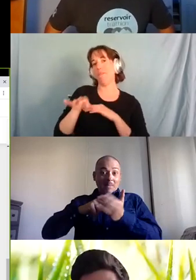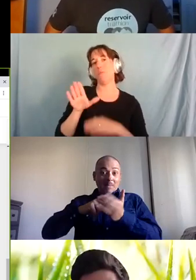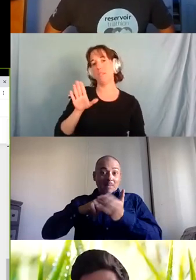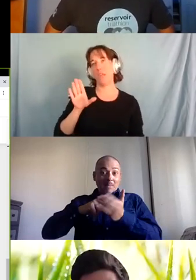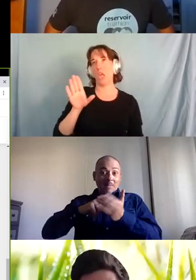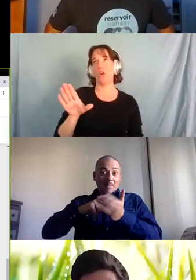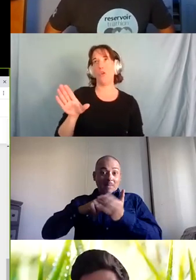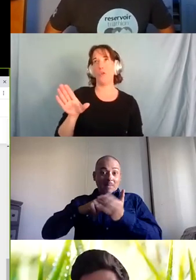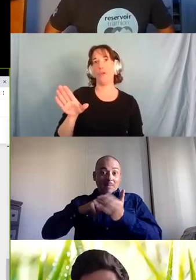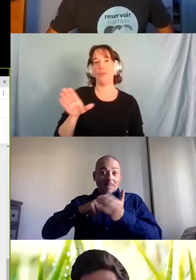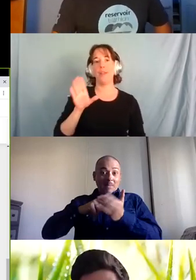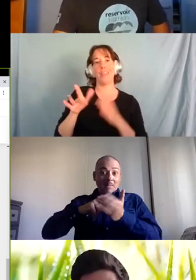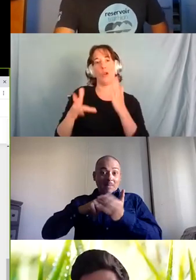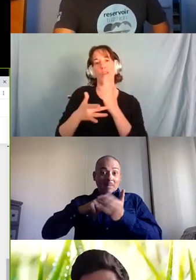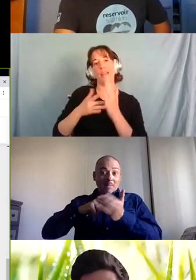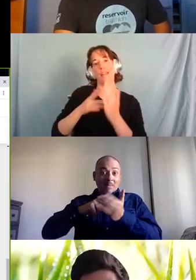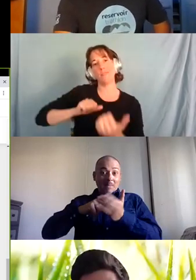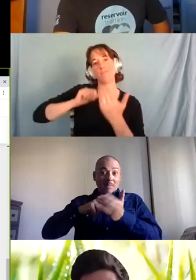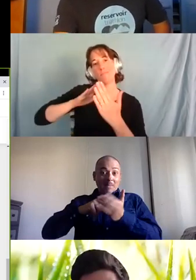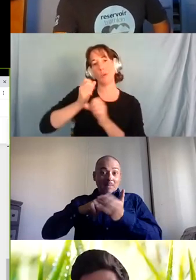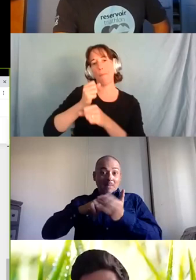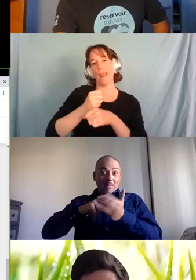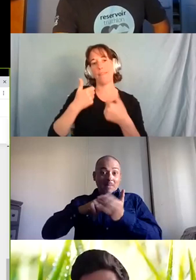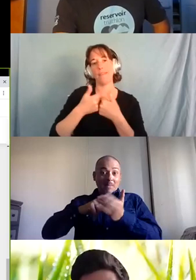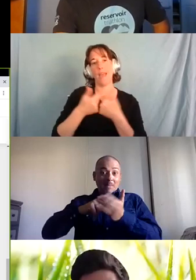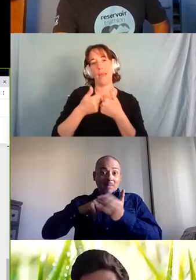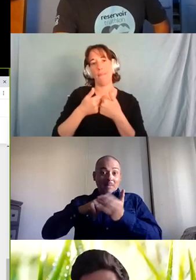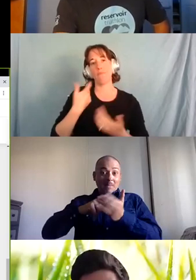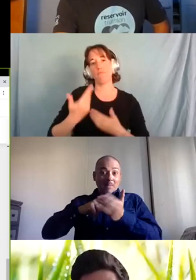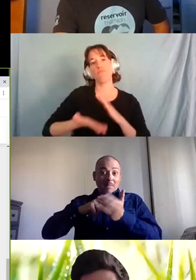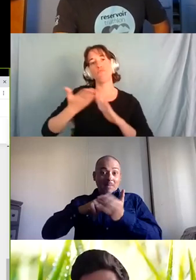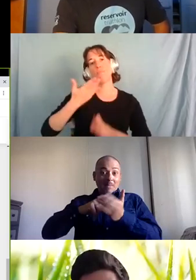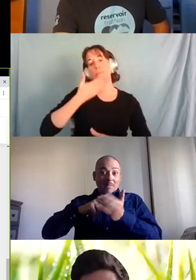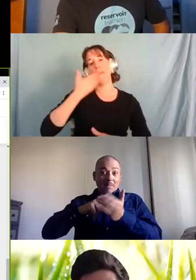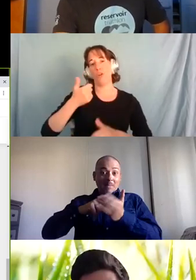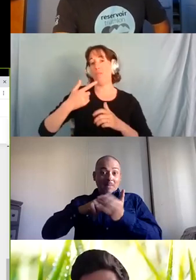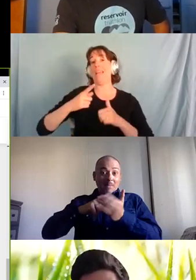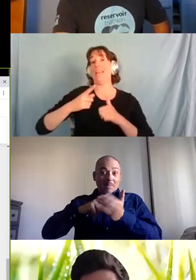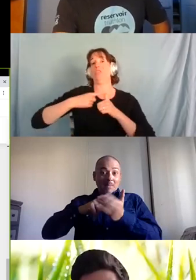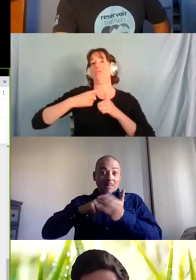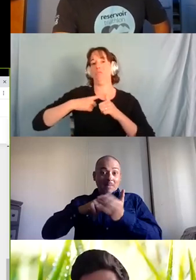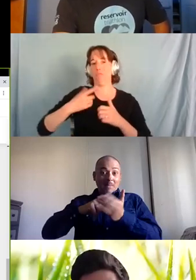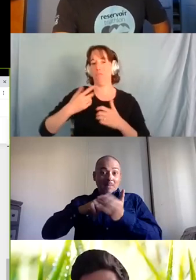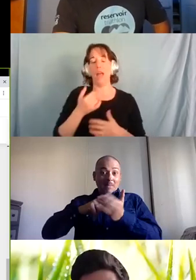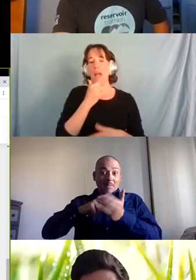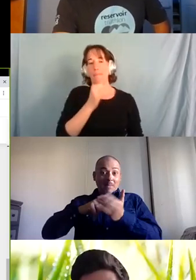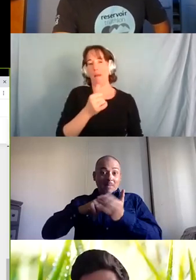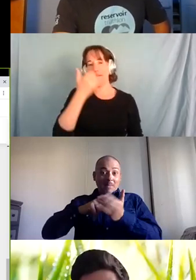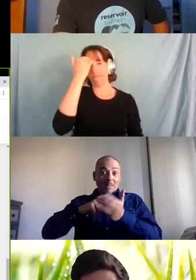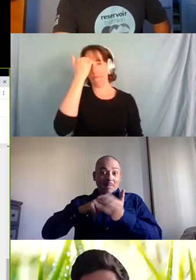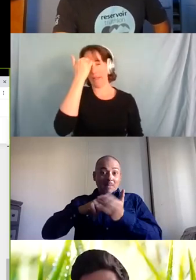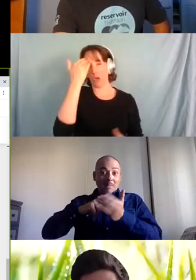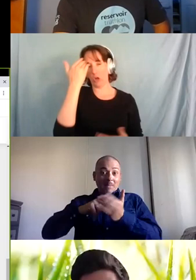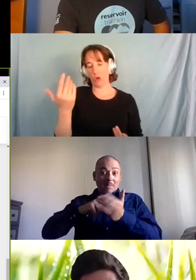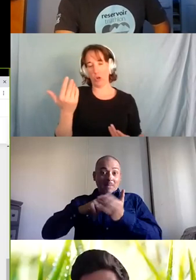their technique to make the gameplay better initially. So I'm not familiar with which strategy they